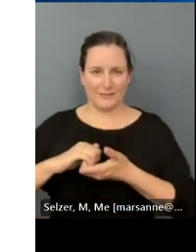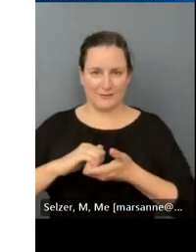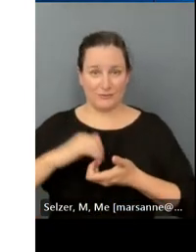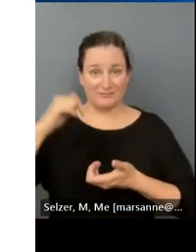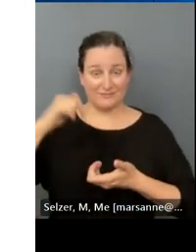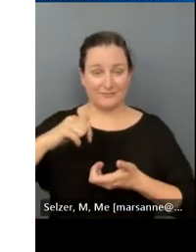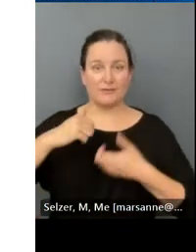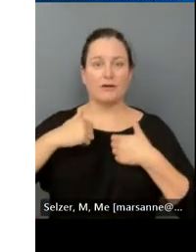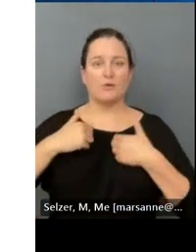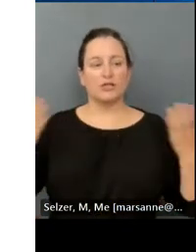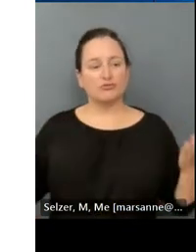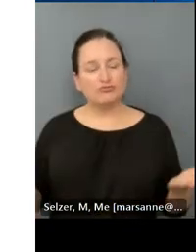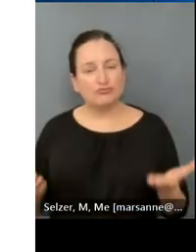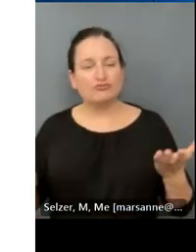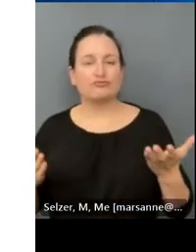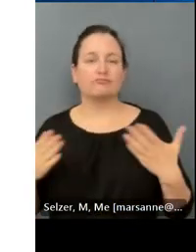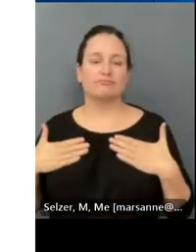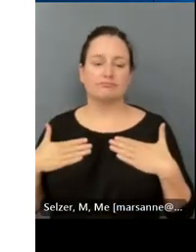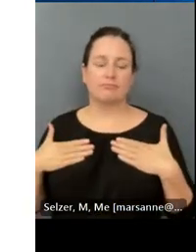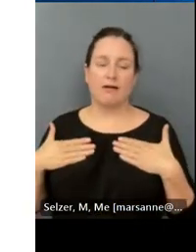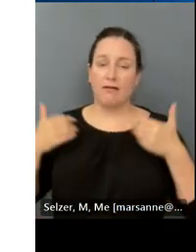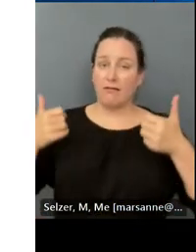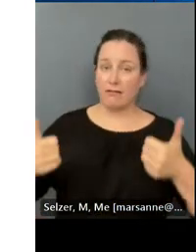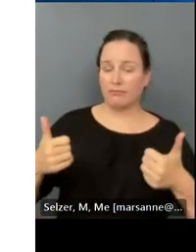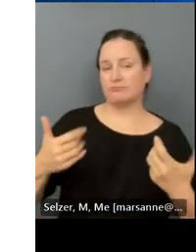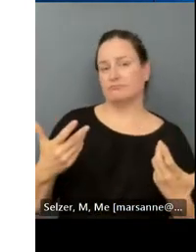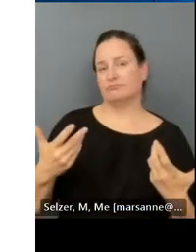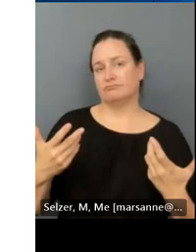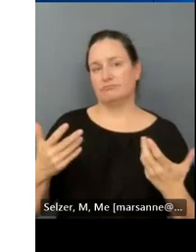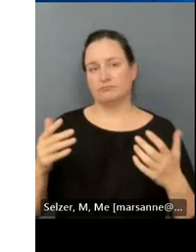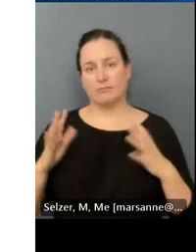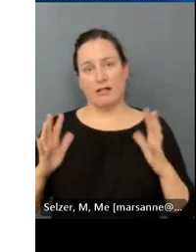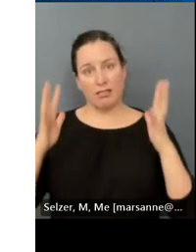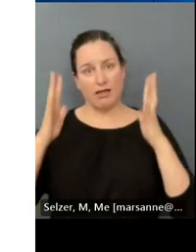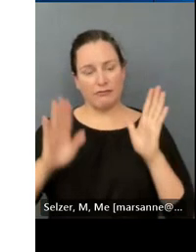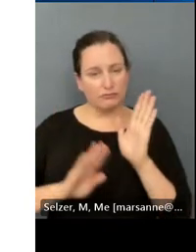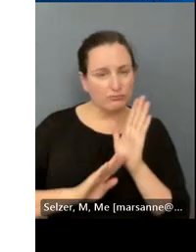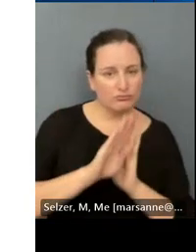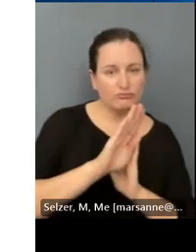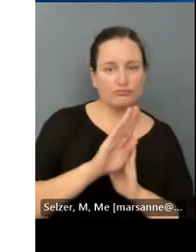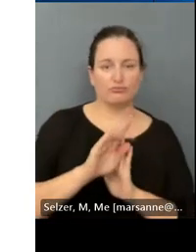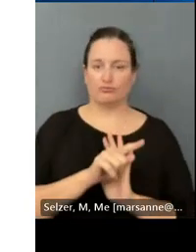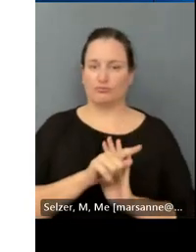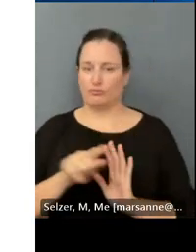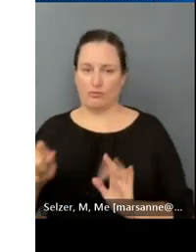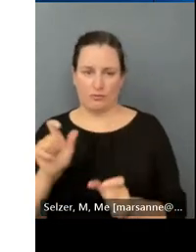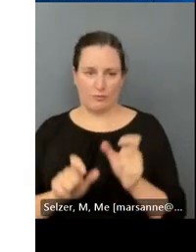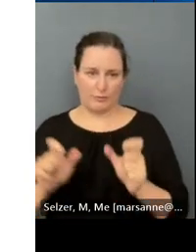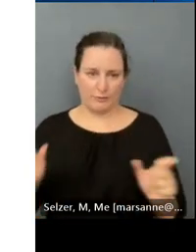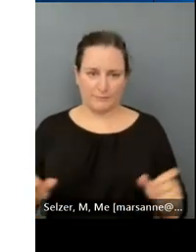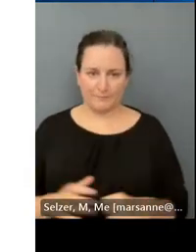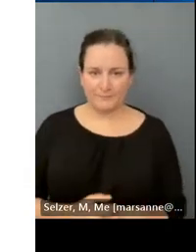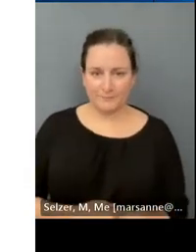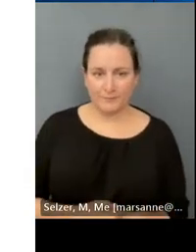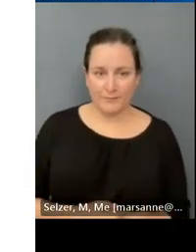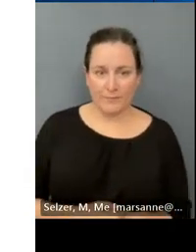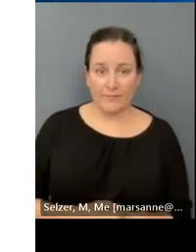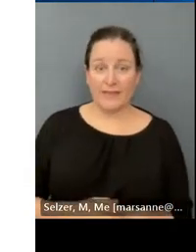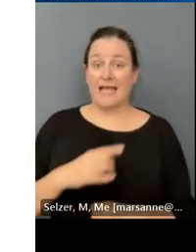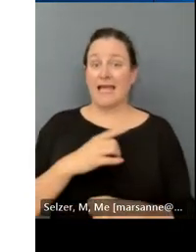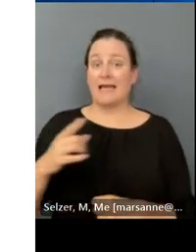quality of life for people with intellectual disabilities, autism spectrum disorder, and hearing disease. We have